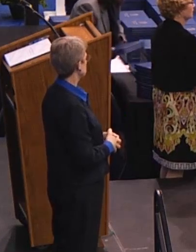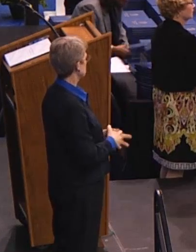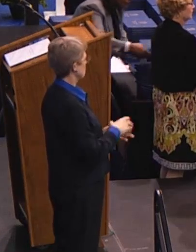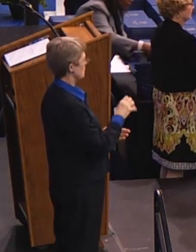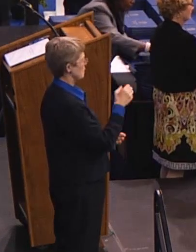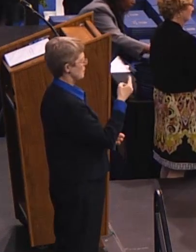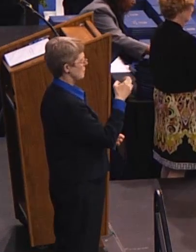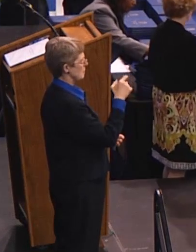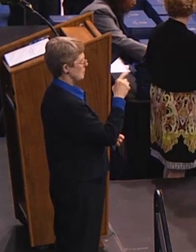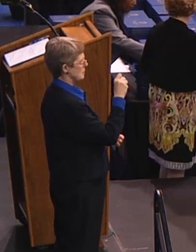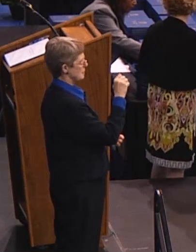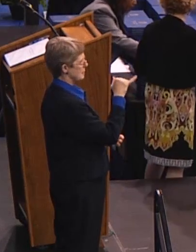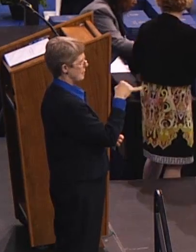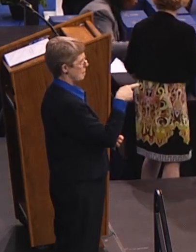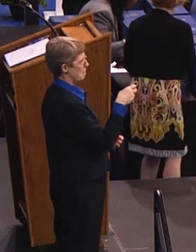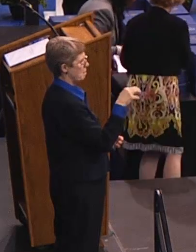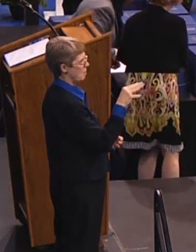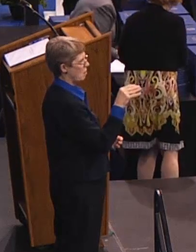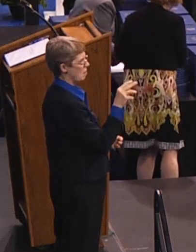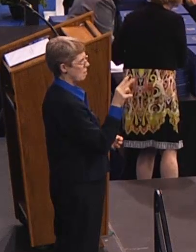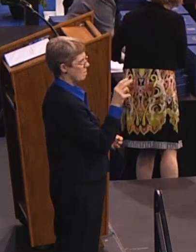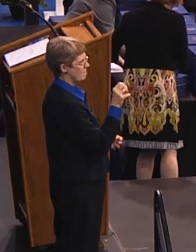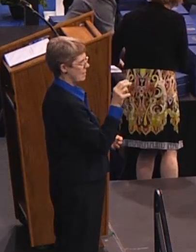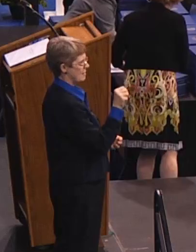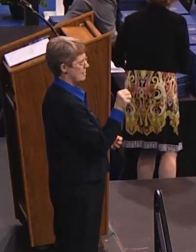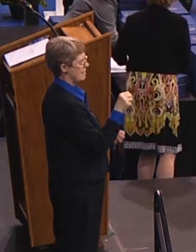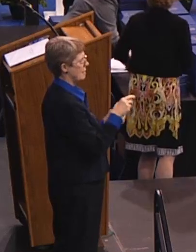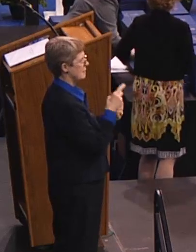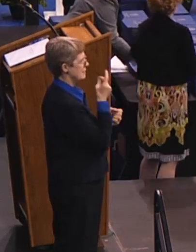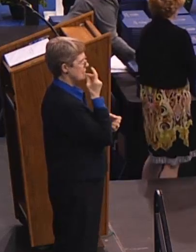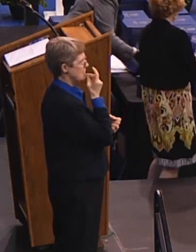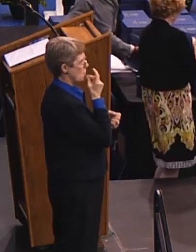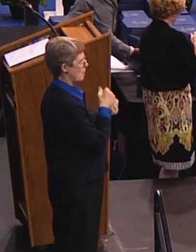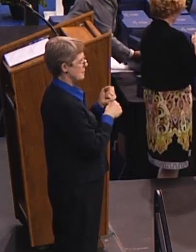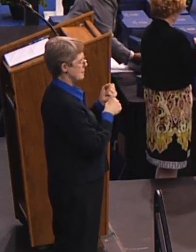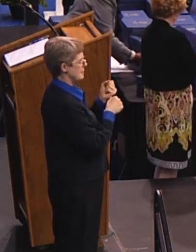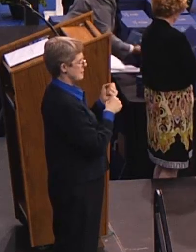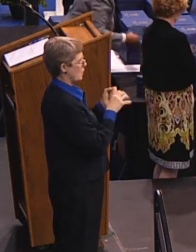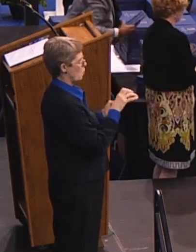Chelsea Corin Parvin, dental assisting, cum laude.